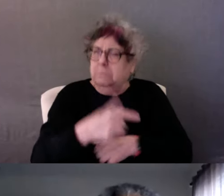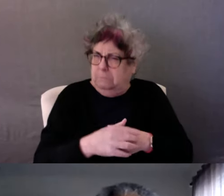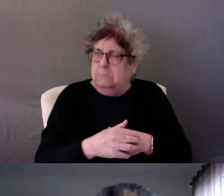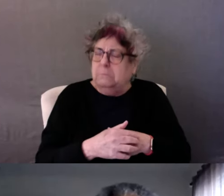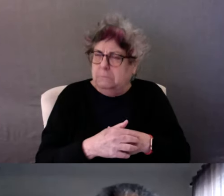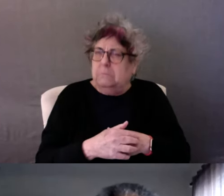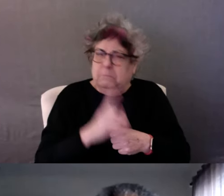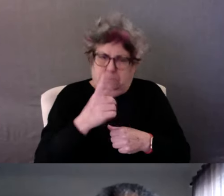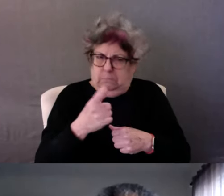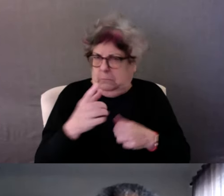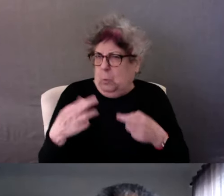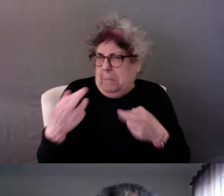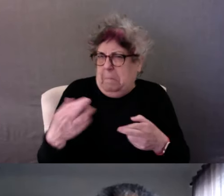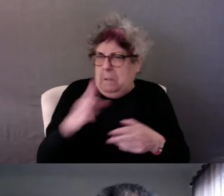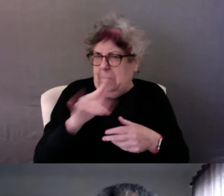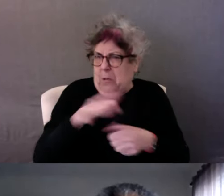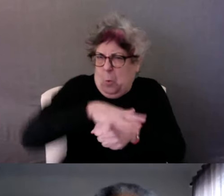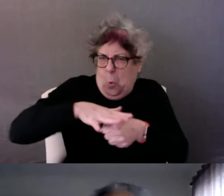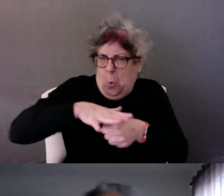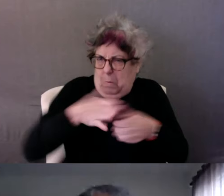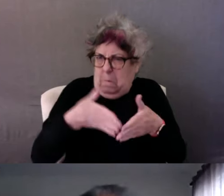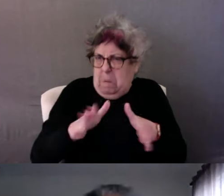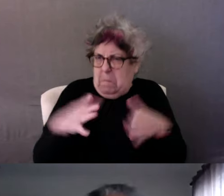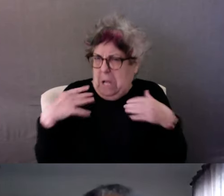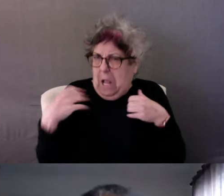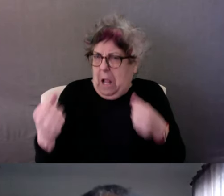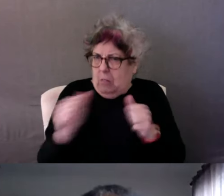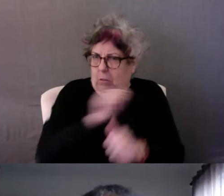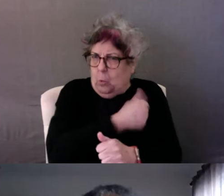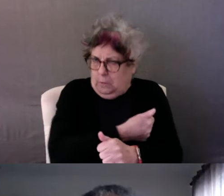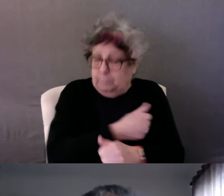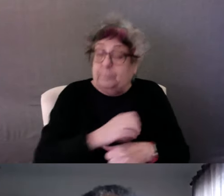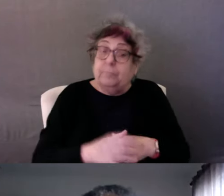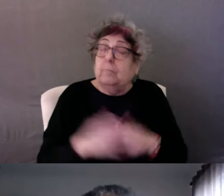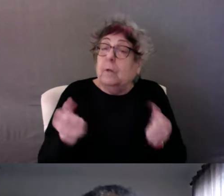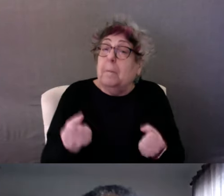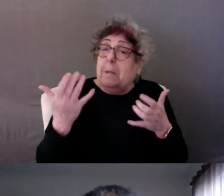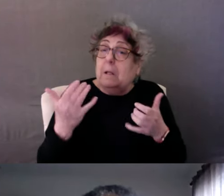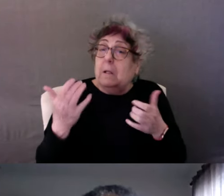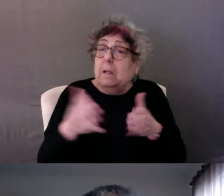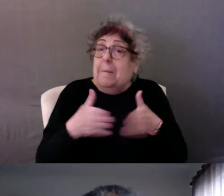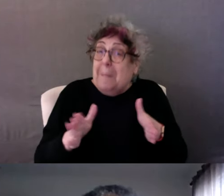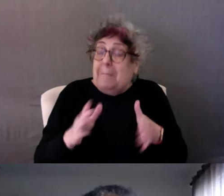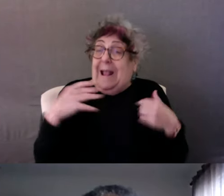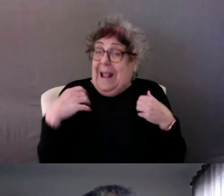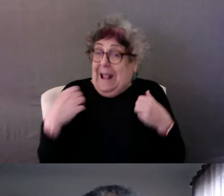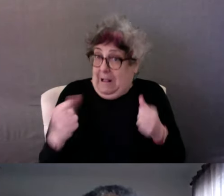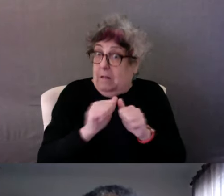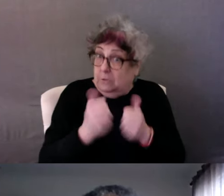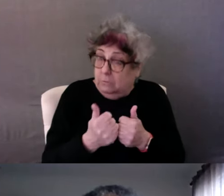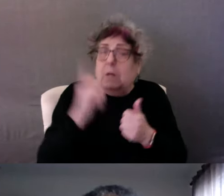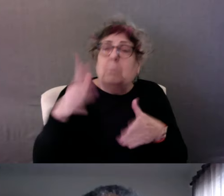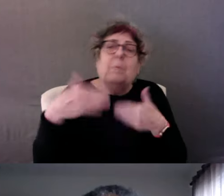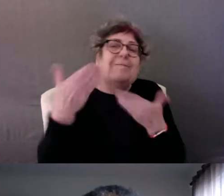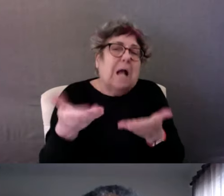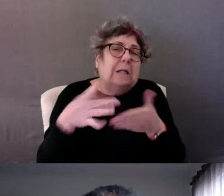recommended by the local public health authorities. And mm-hmm. and many of the public health agencies that are providing guidance around who should be